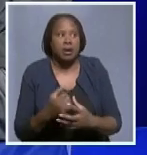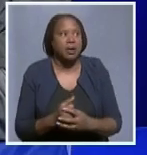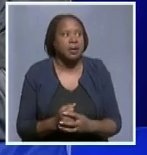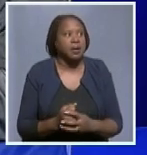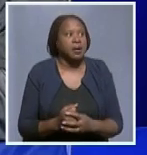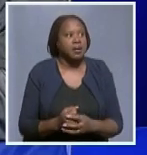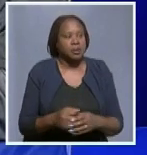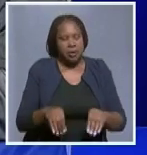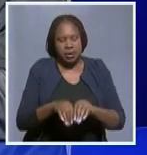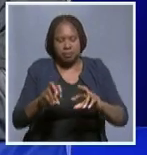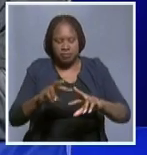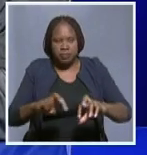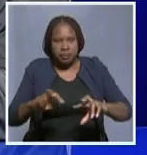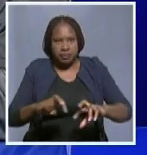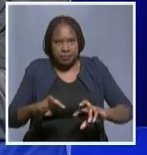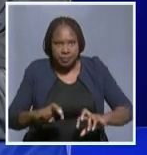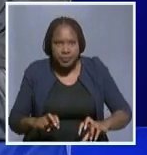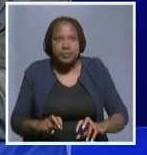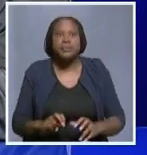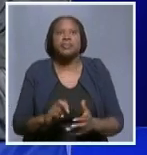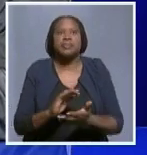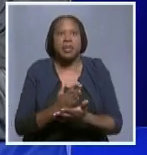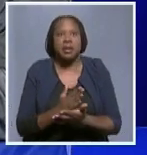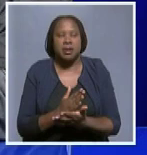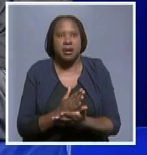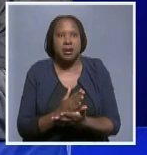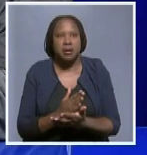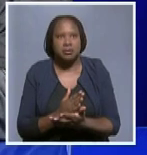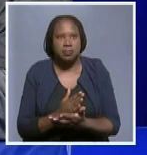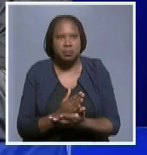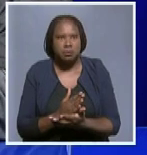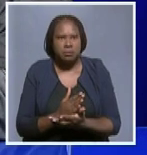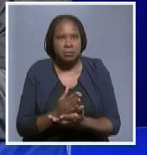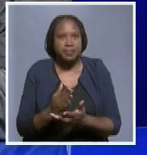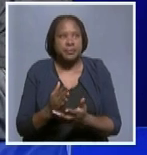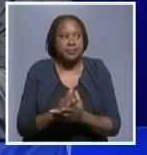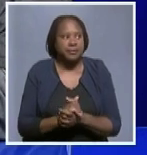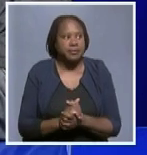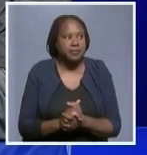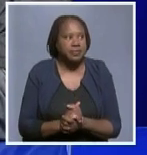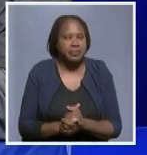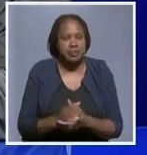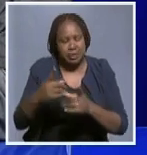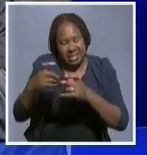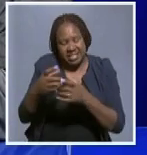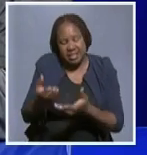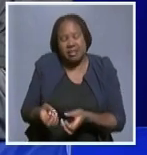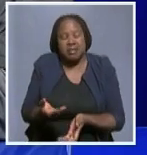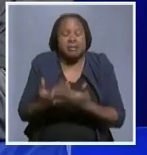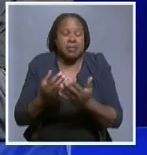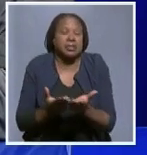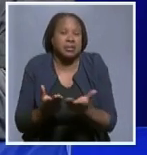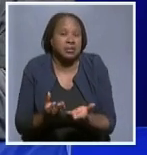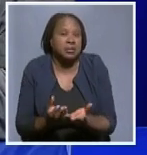did some research and we realized that we could get some of these images through some of the satellite service providers. So